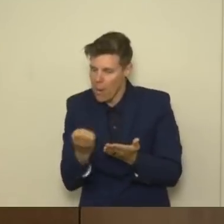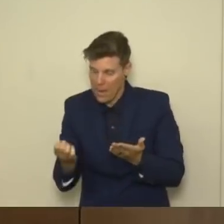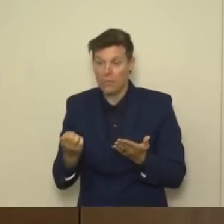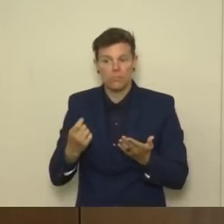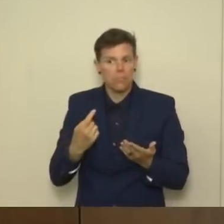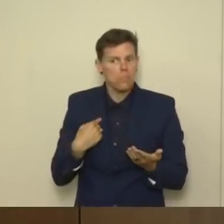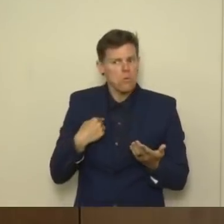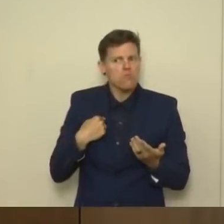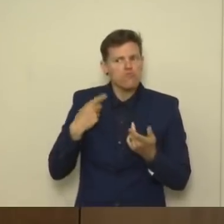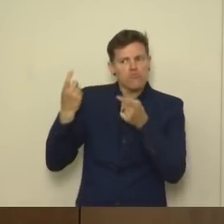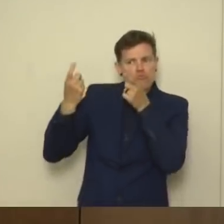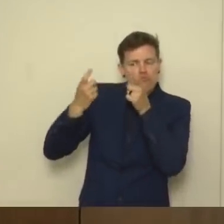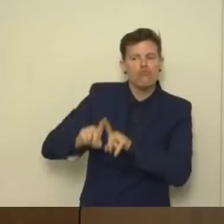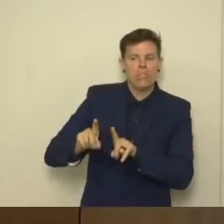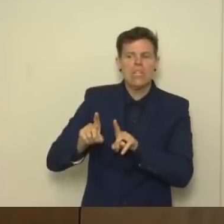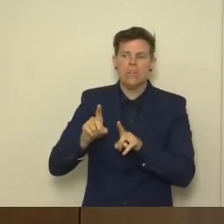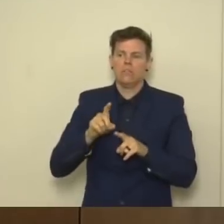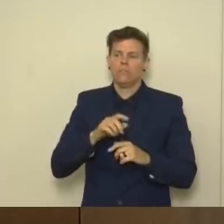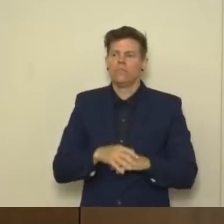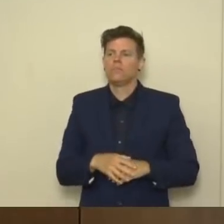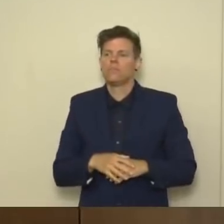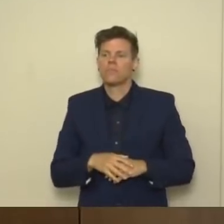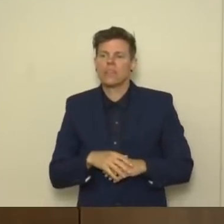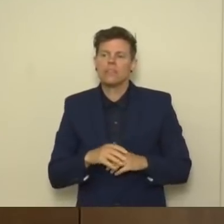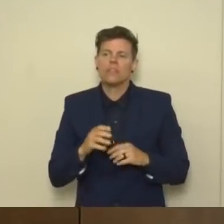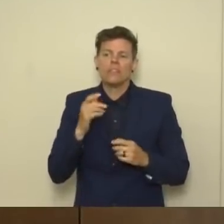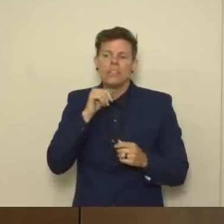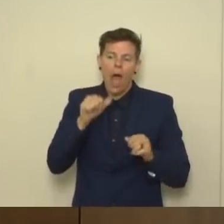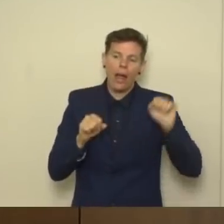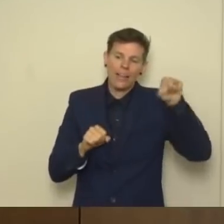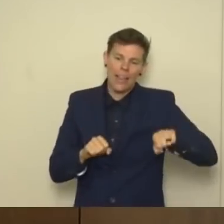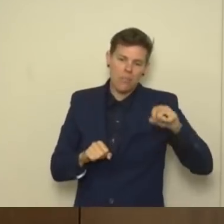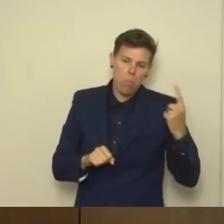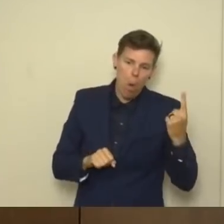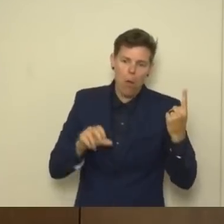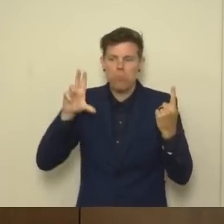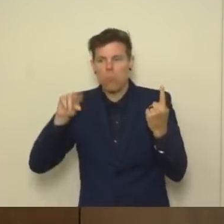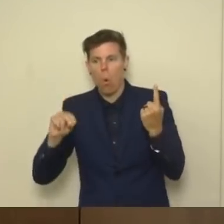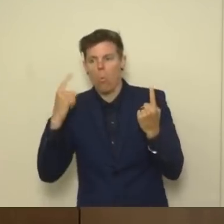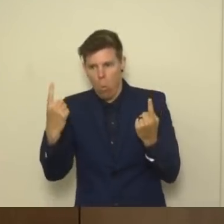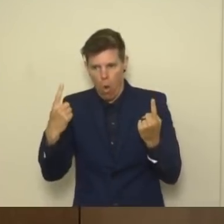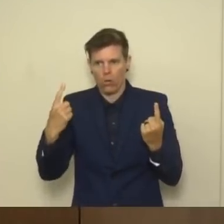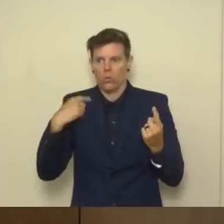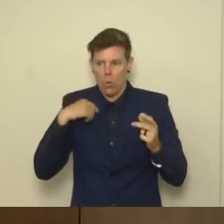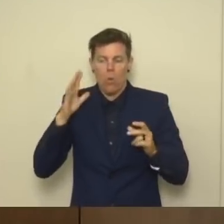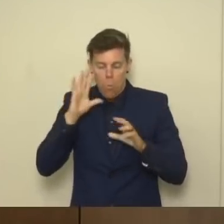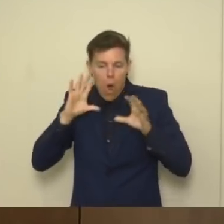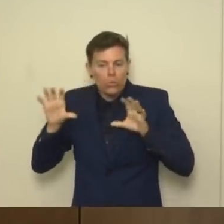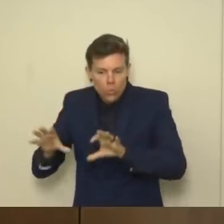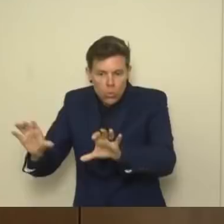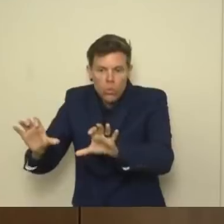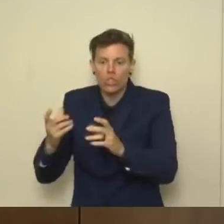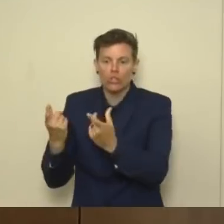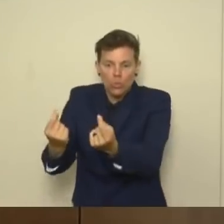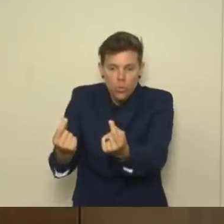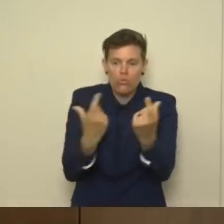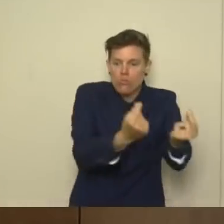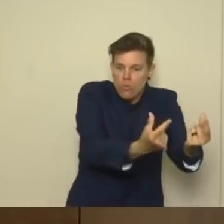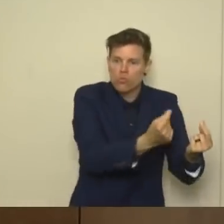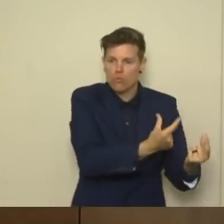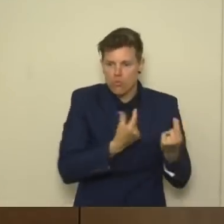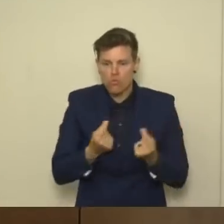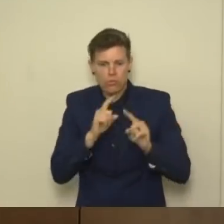it's not one over the other. We're going to have to build capacity and manage capacity in a number of ways so that we can test